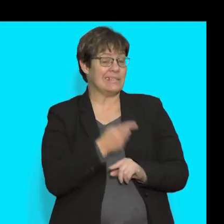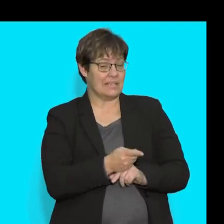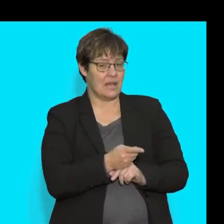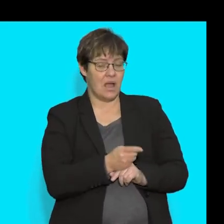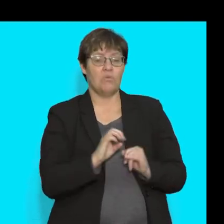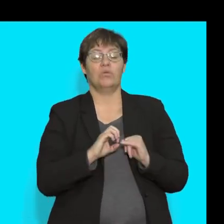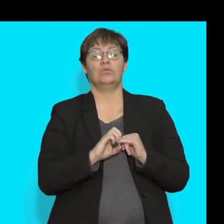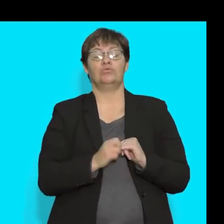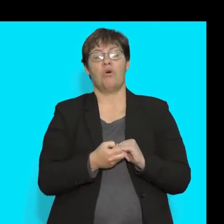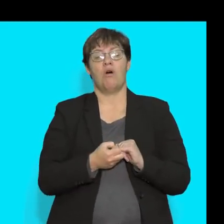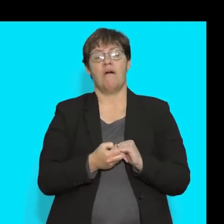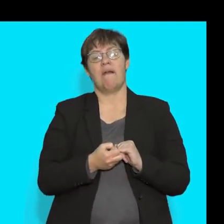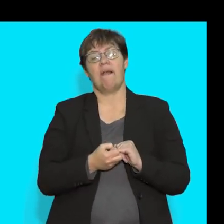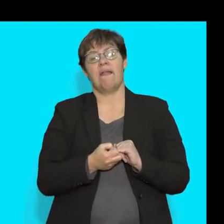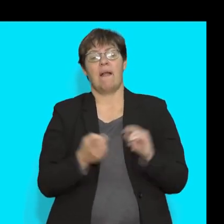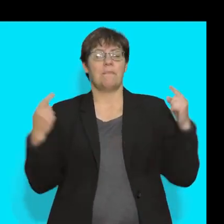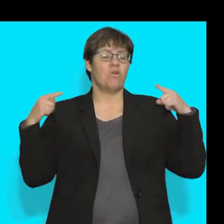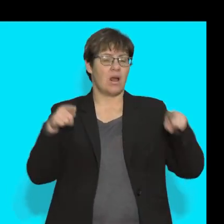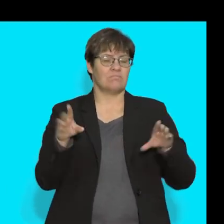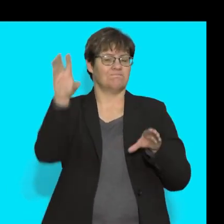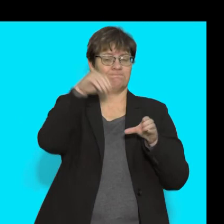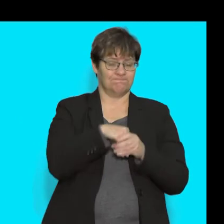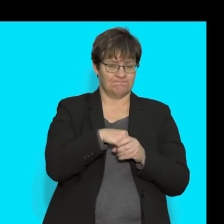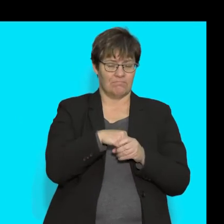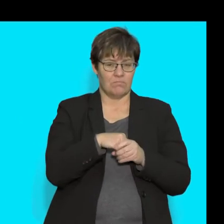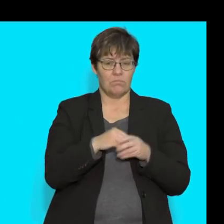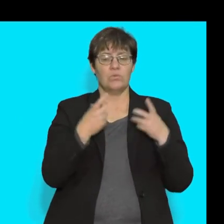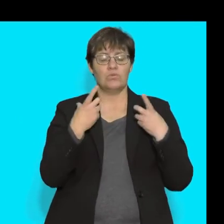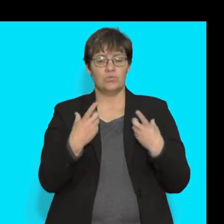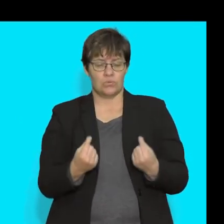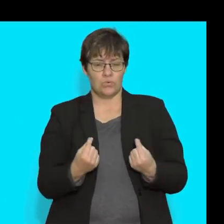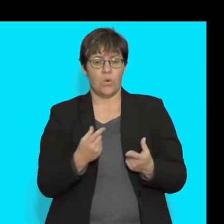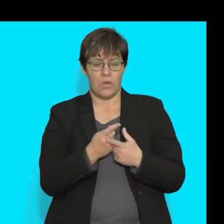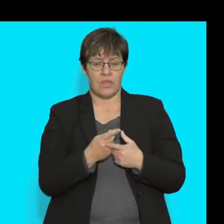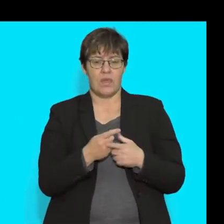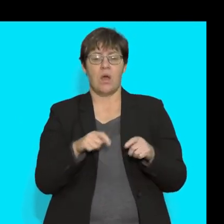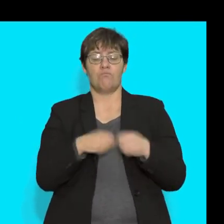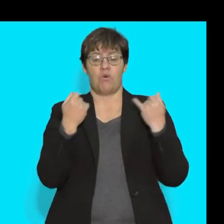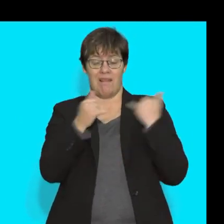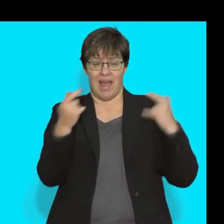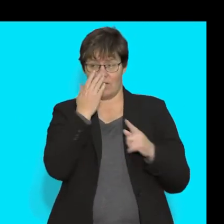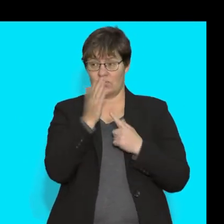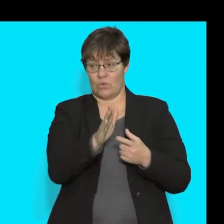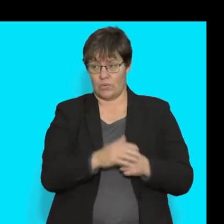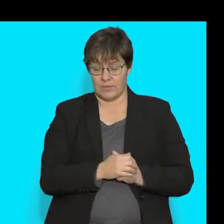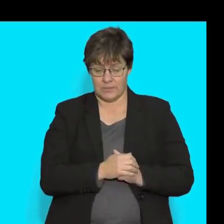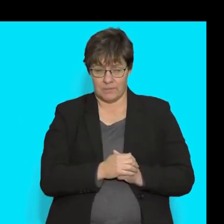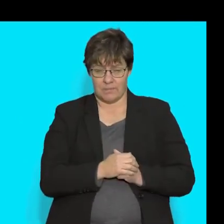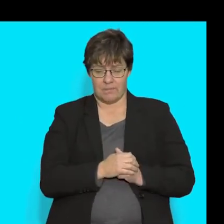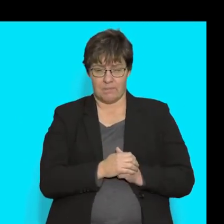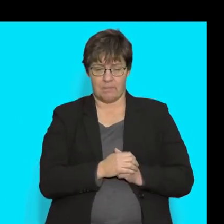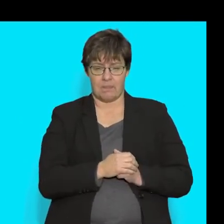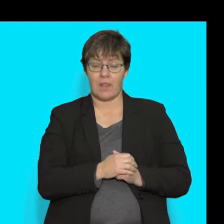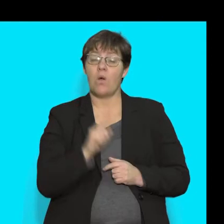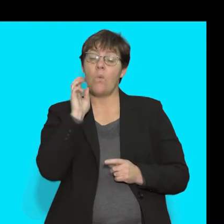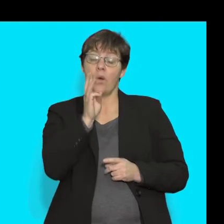based on that, we can try and throw in some parallelograms, which I'm going to do with a broken line now. So